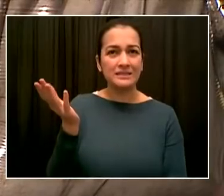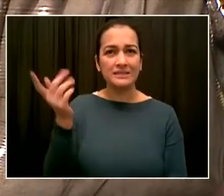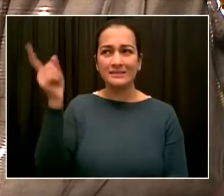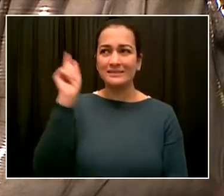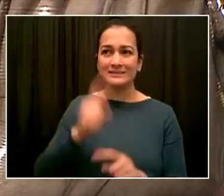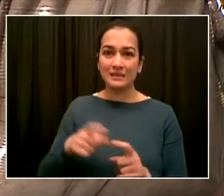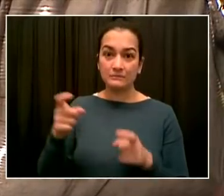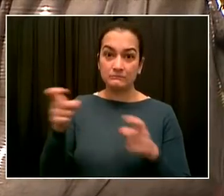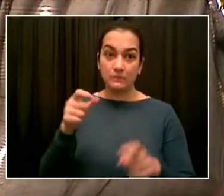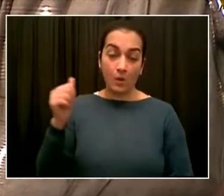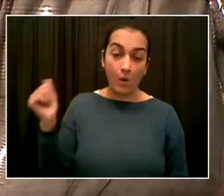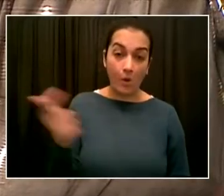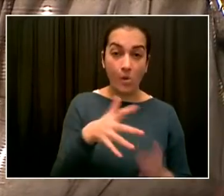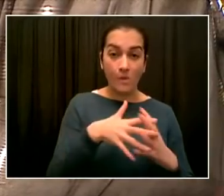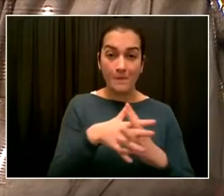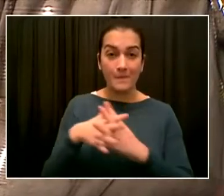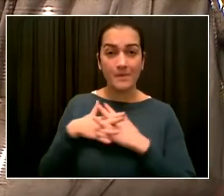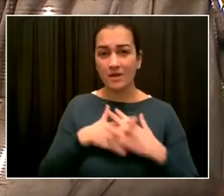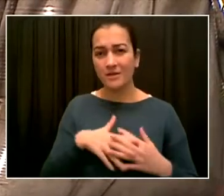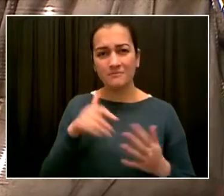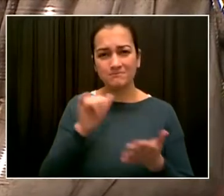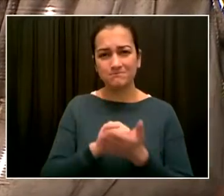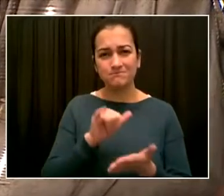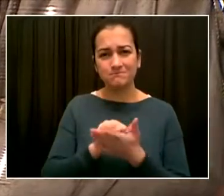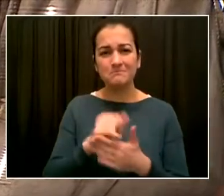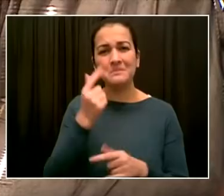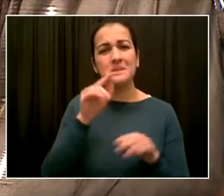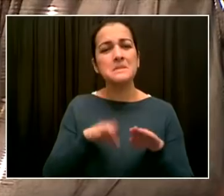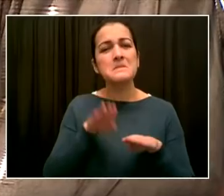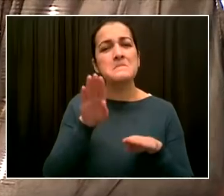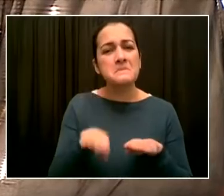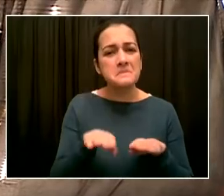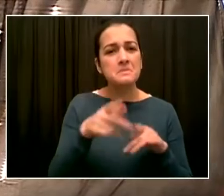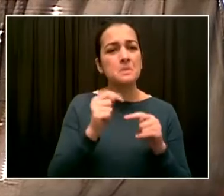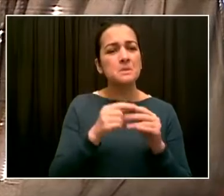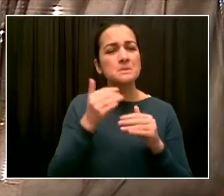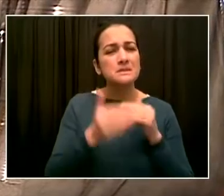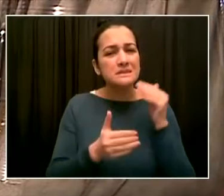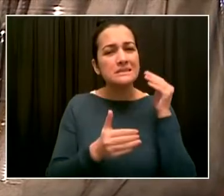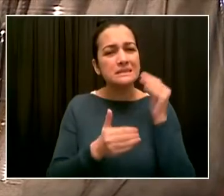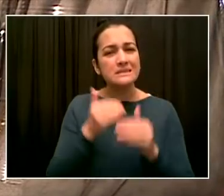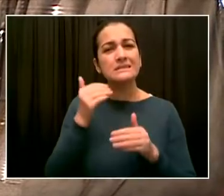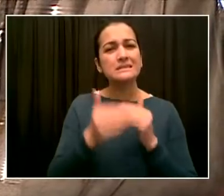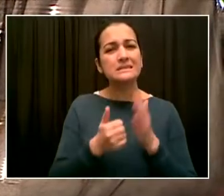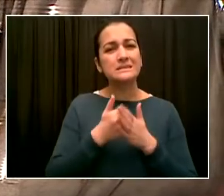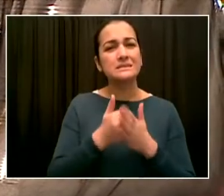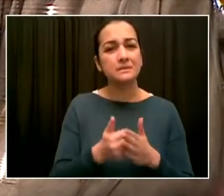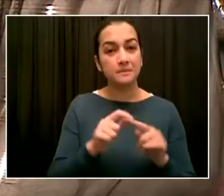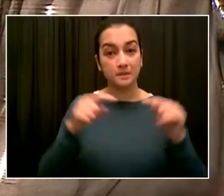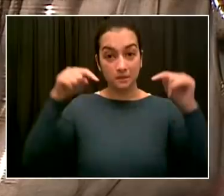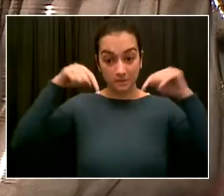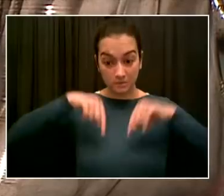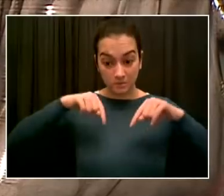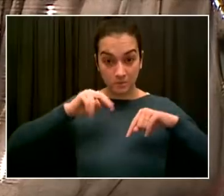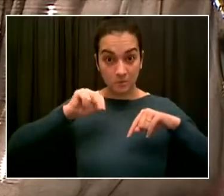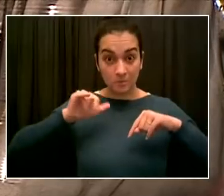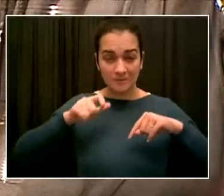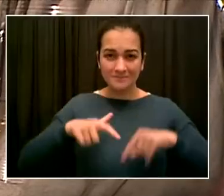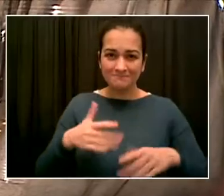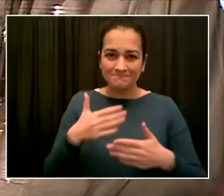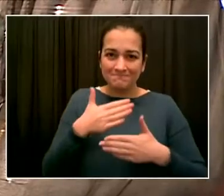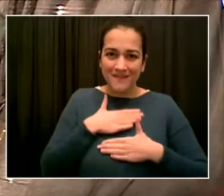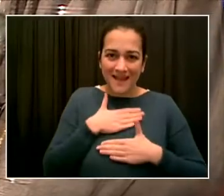taking a federal action to reach into the private sector. Look at the military. The president called for a